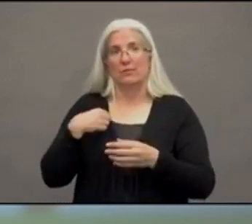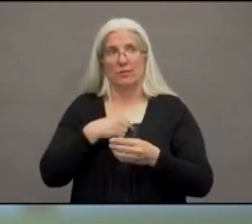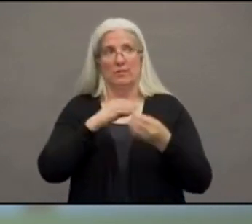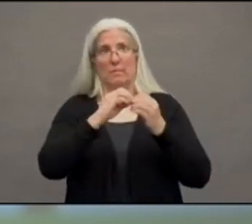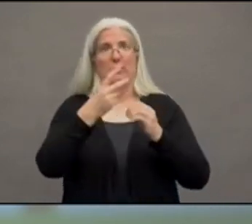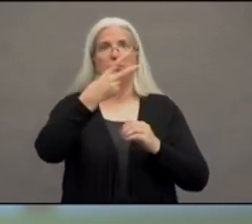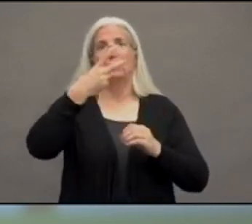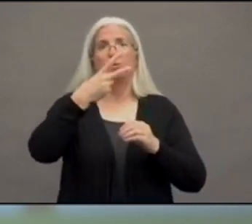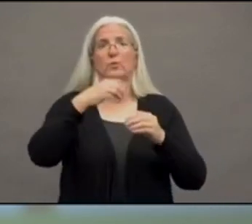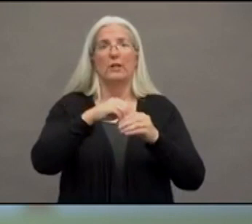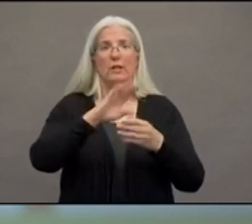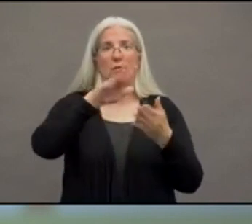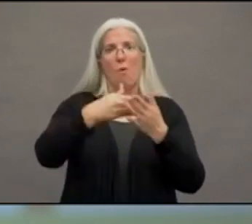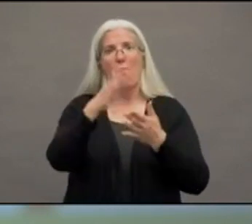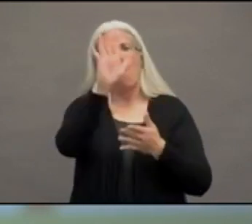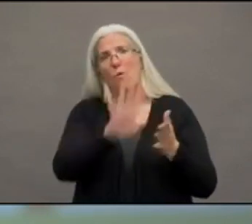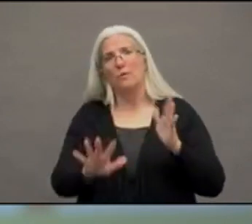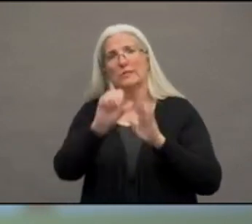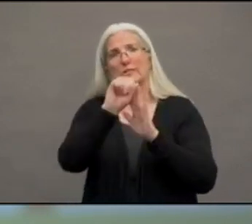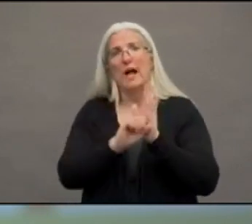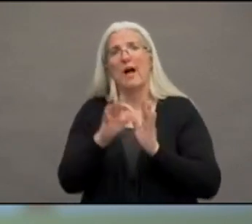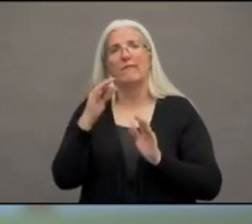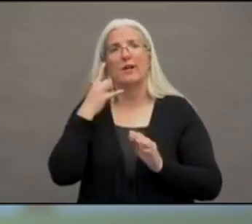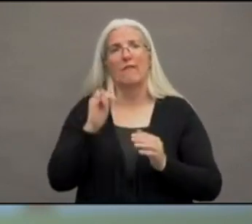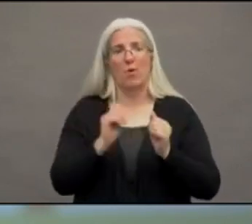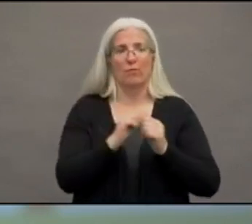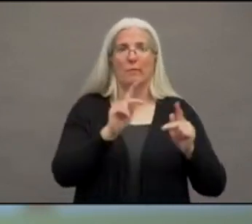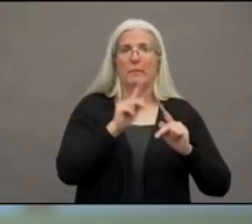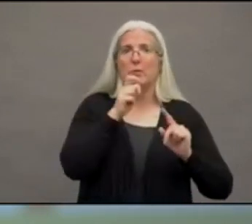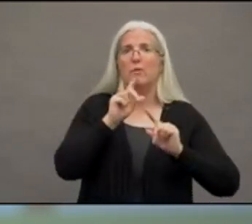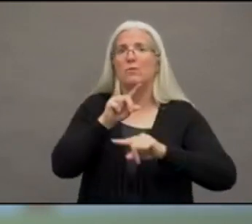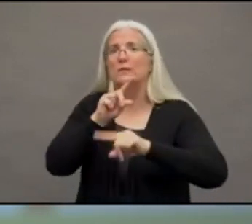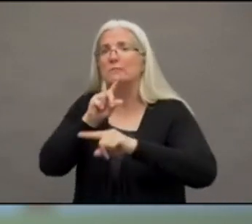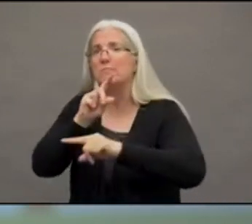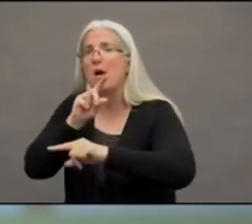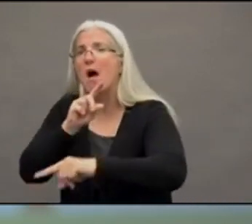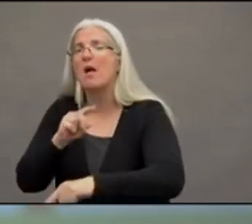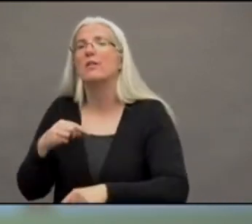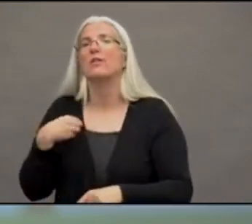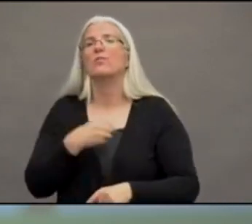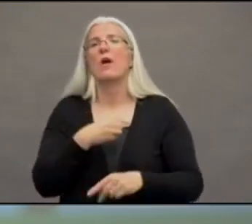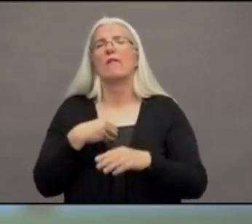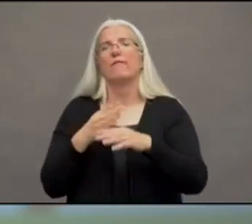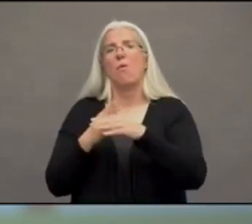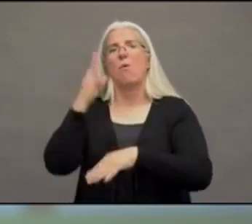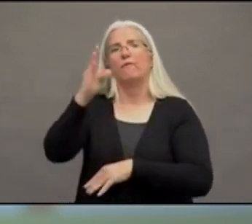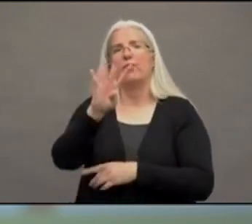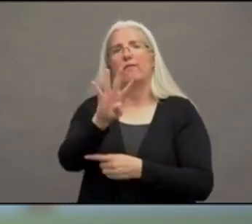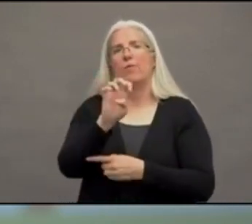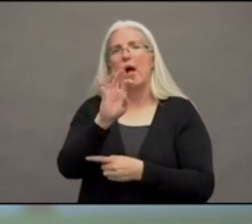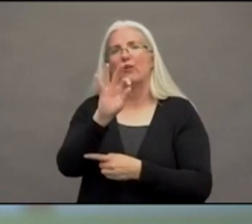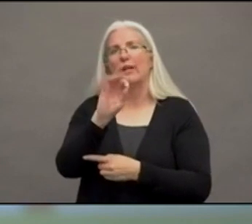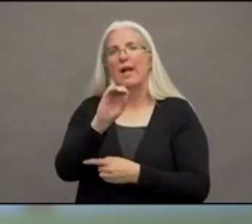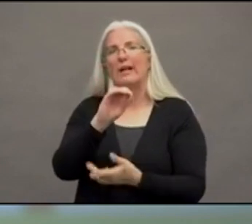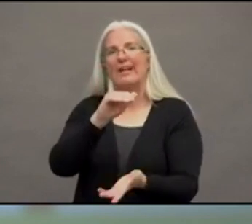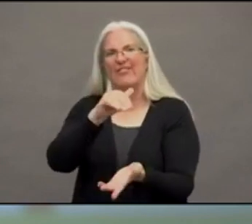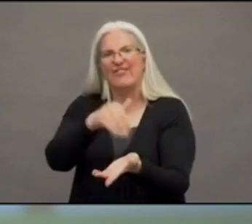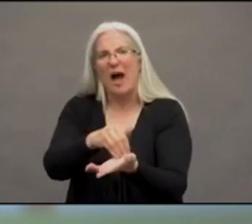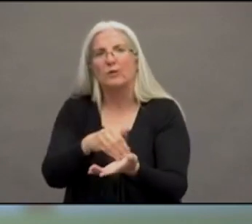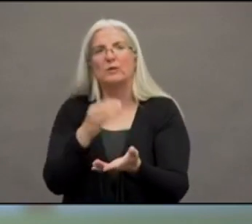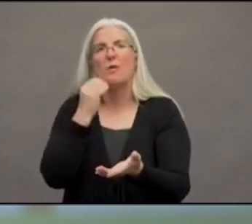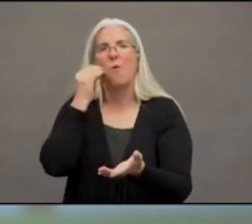over 490,000 households counted in Santa Clara County. But that just shows that we still have some work to